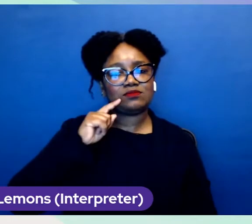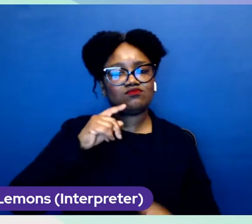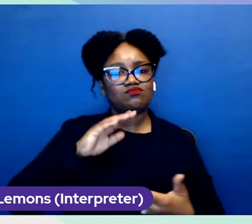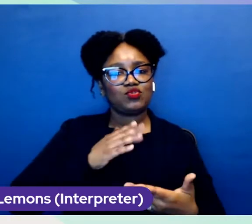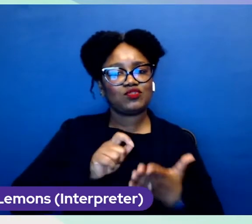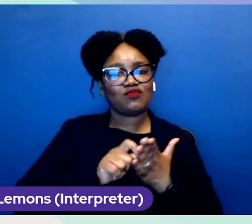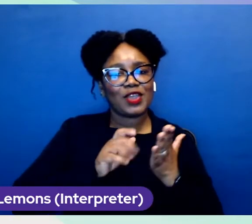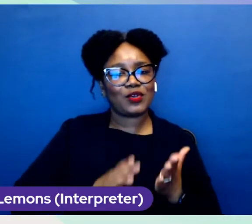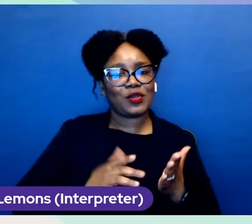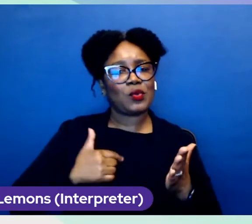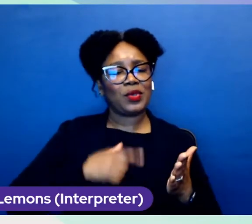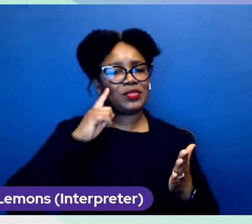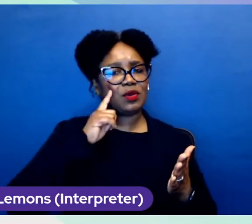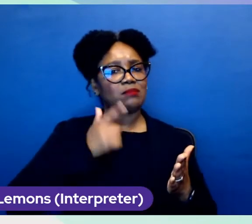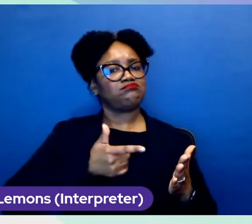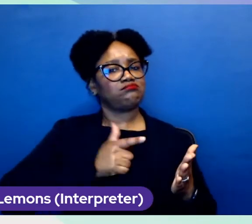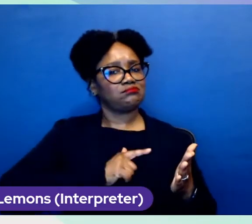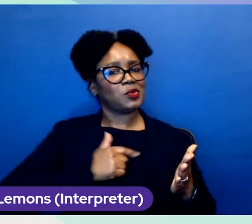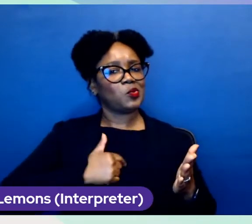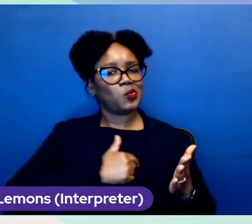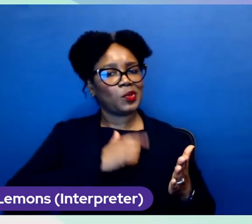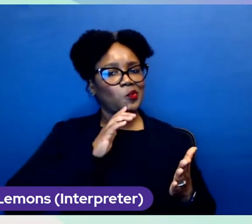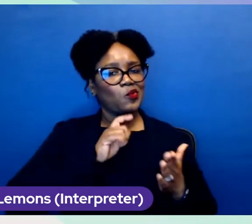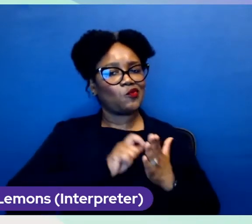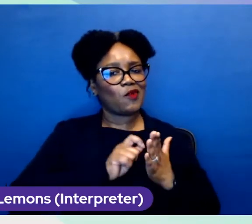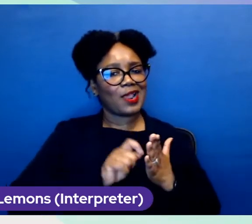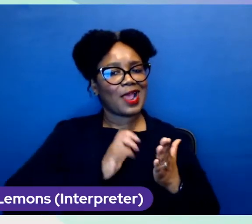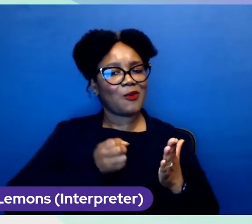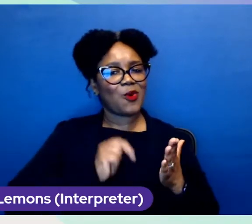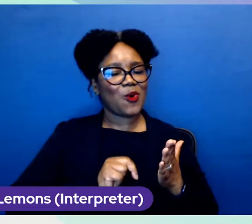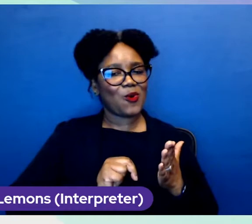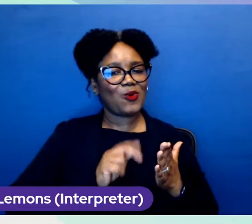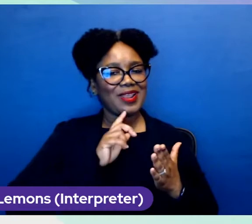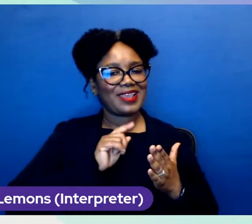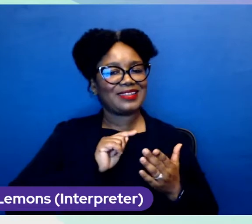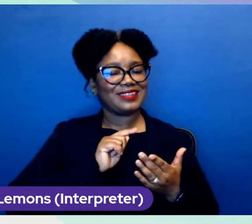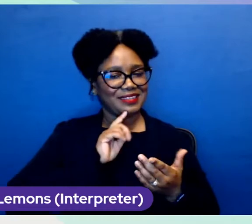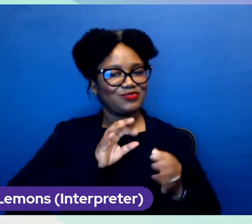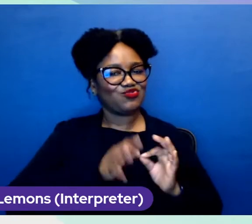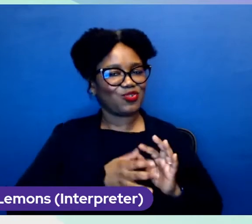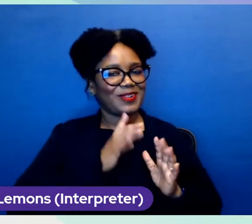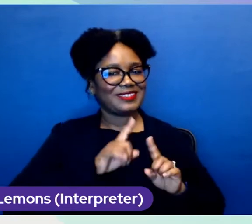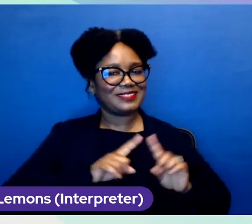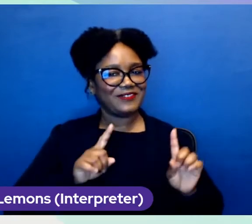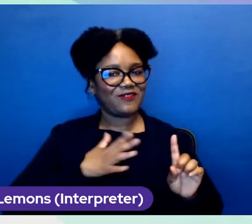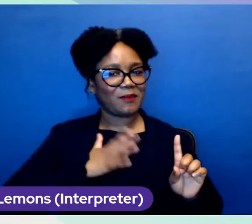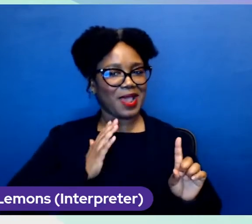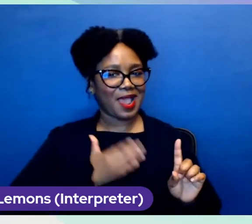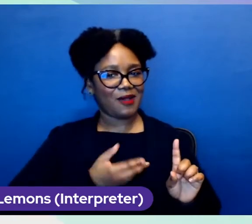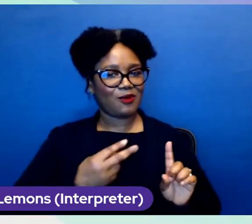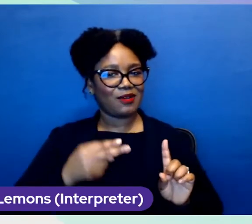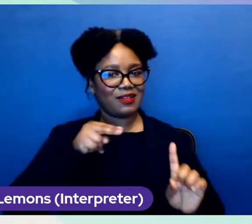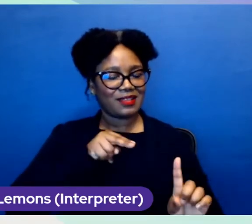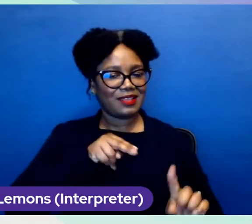song and sort of relate to it personally? And I think that turned out really great because, see, from Miha, the guy who was playing the